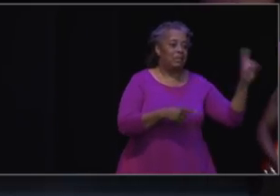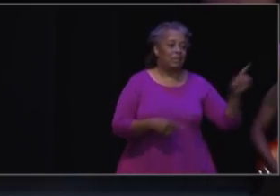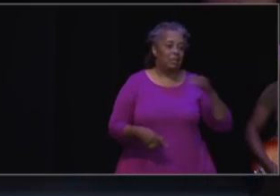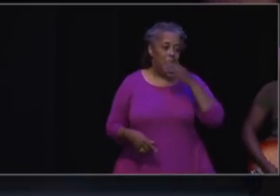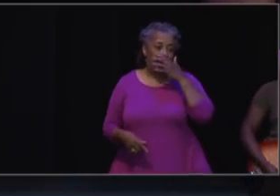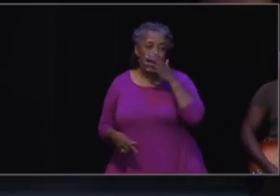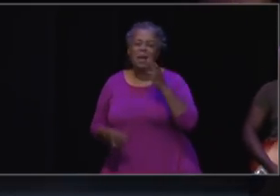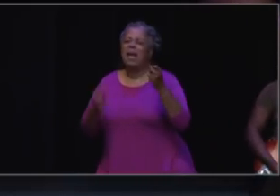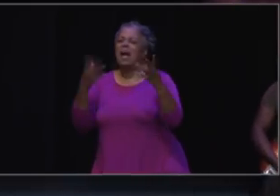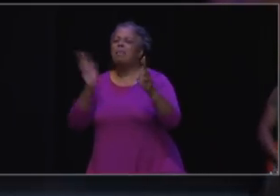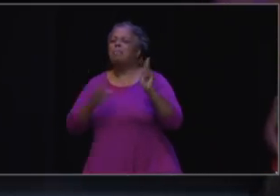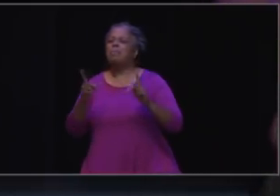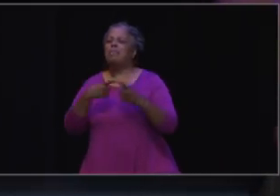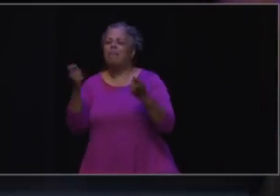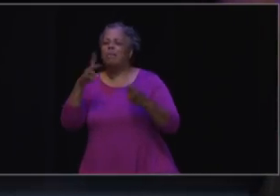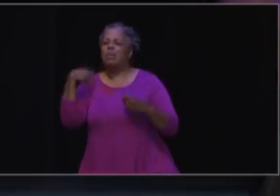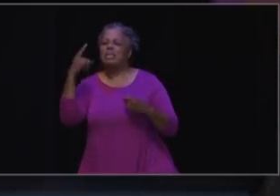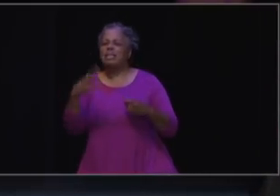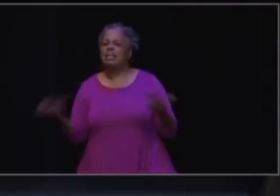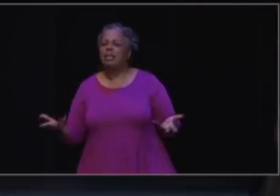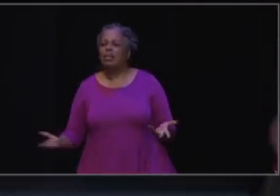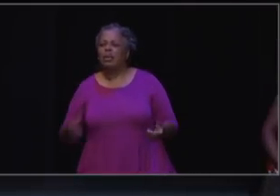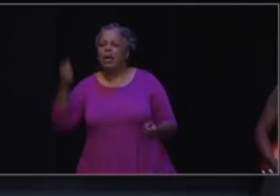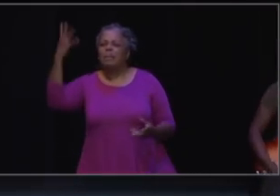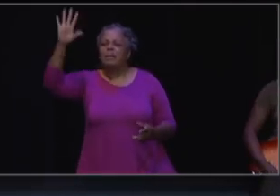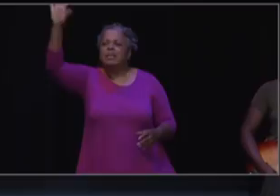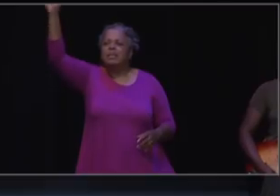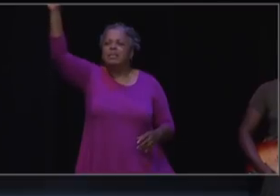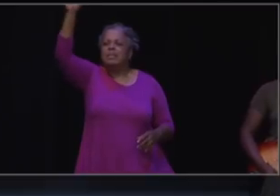How many natives are here?